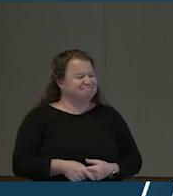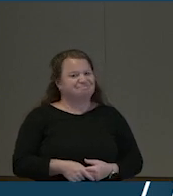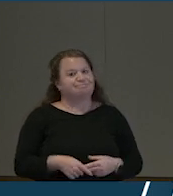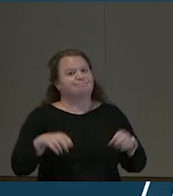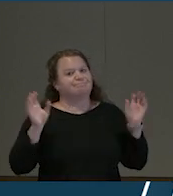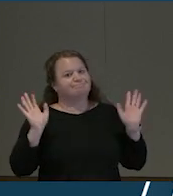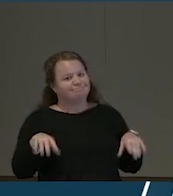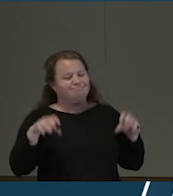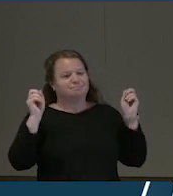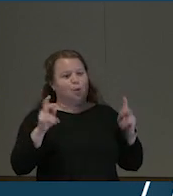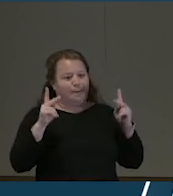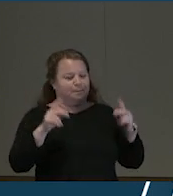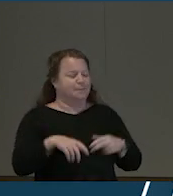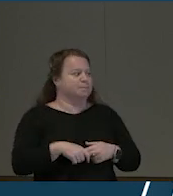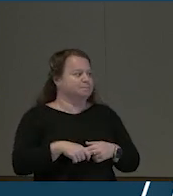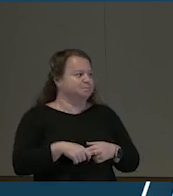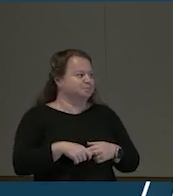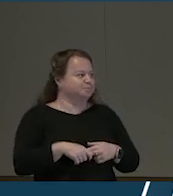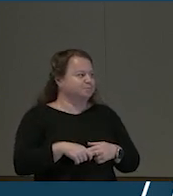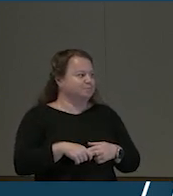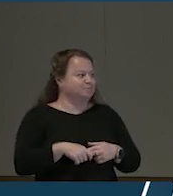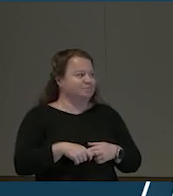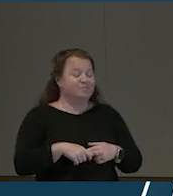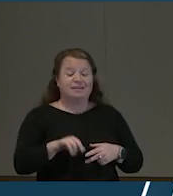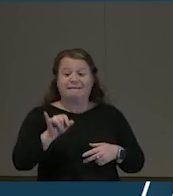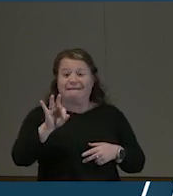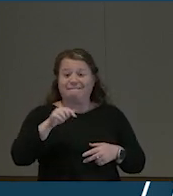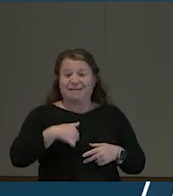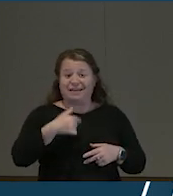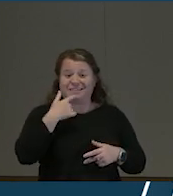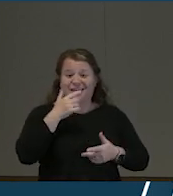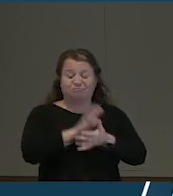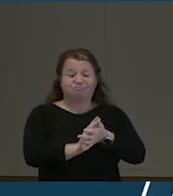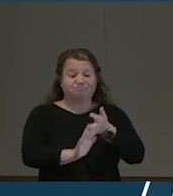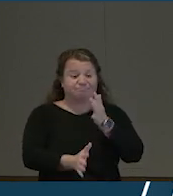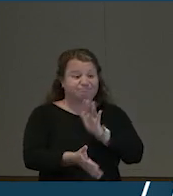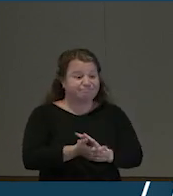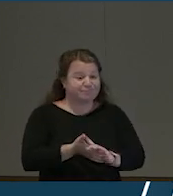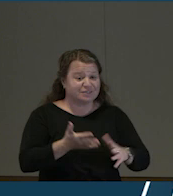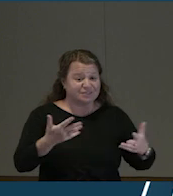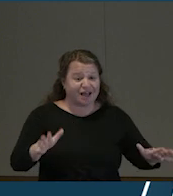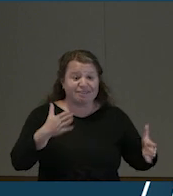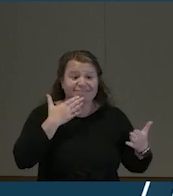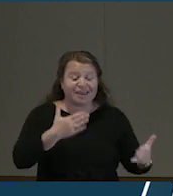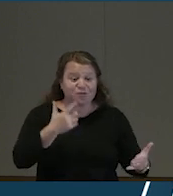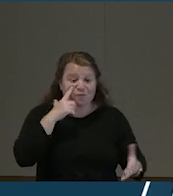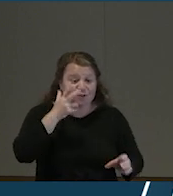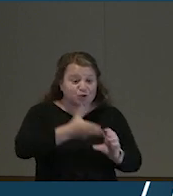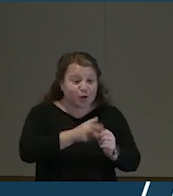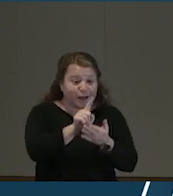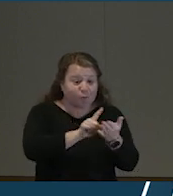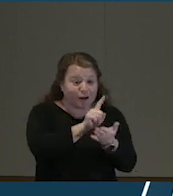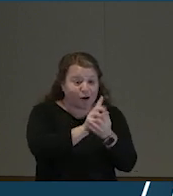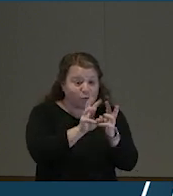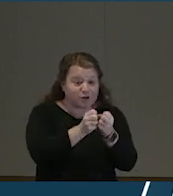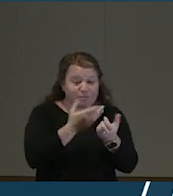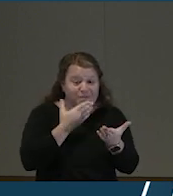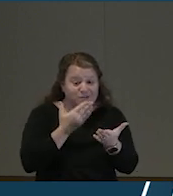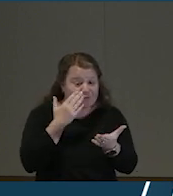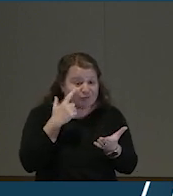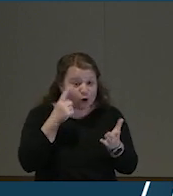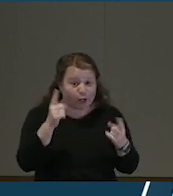Okay. So what if I said, we're done. Thank you for joining me for this 1-hour workshop. It was great. Thank you guys for coming.